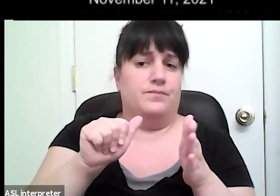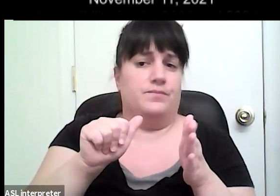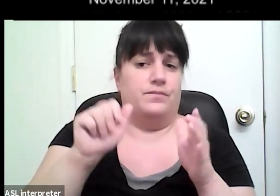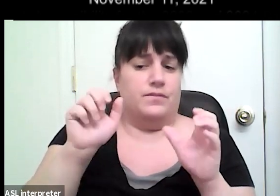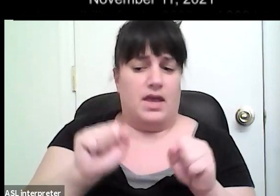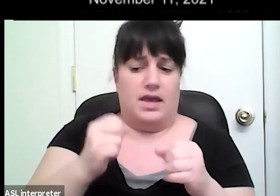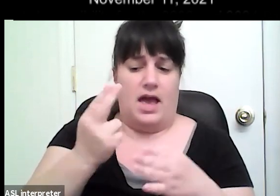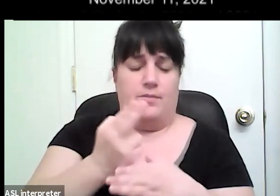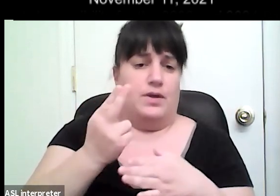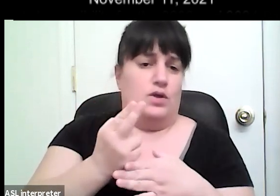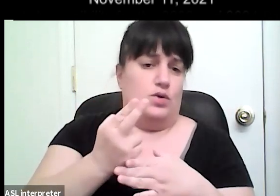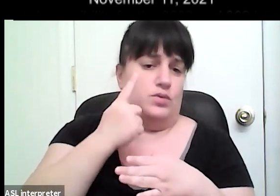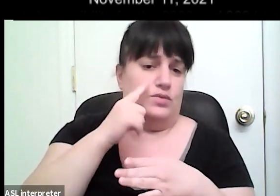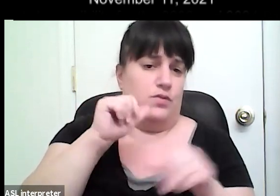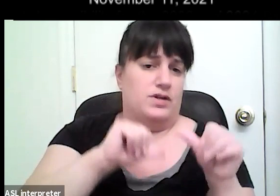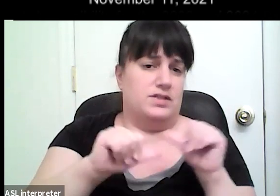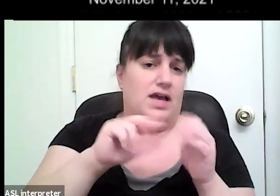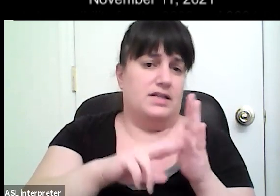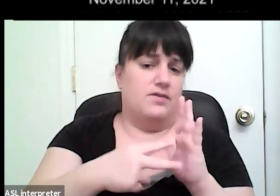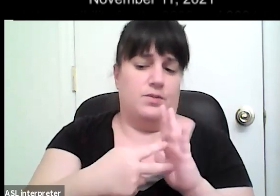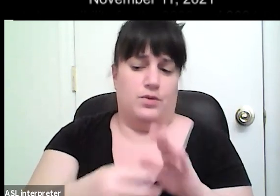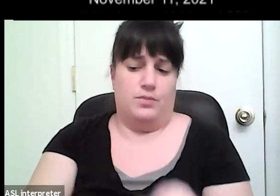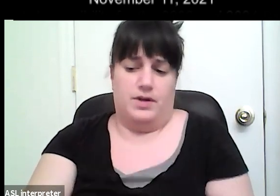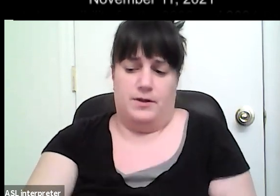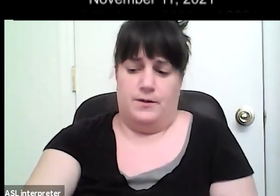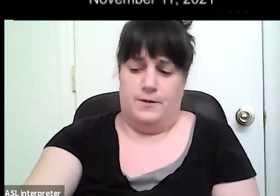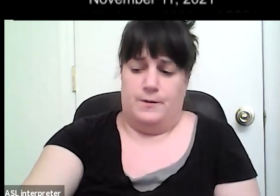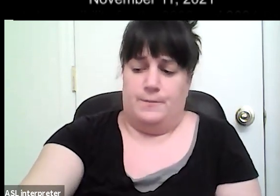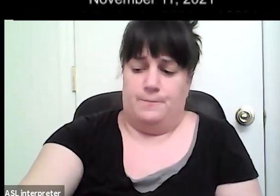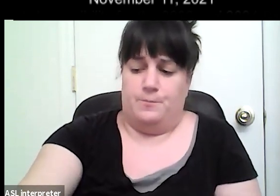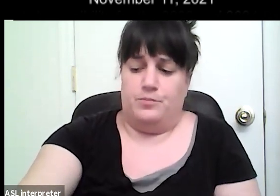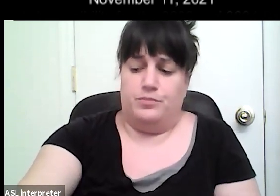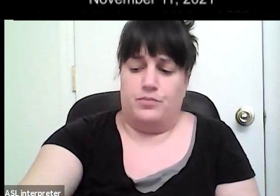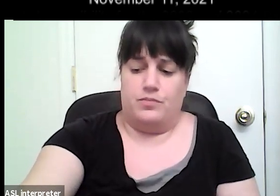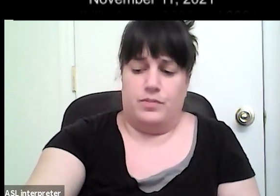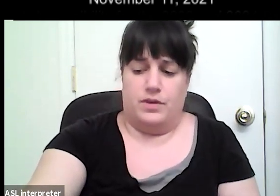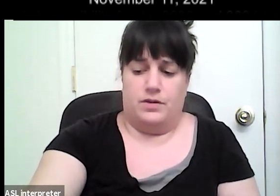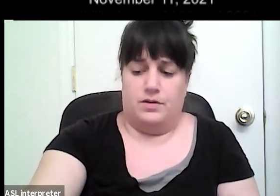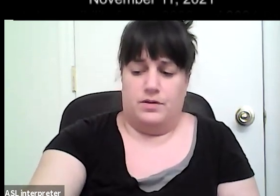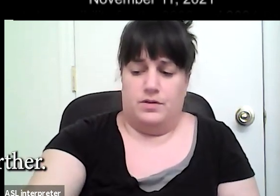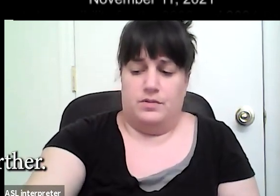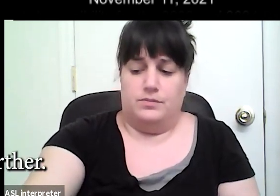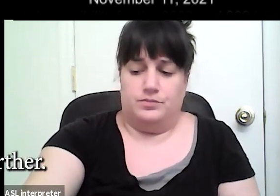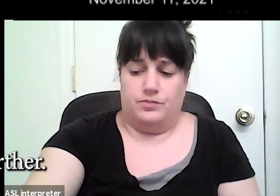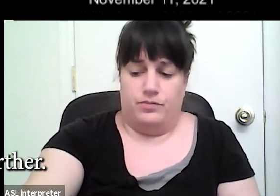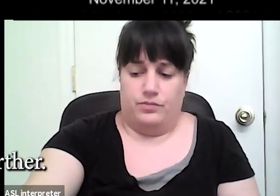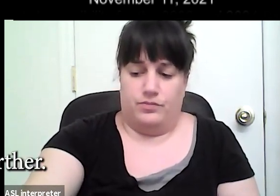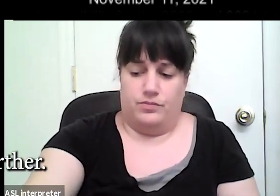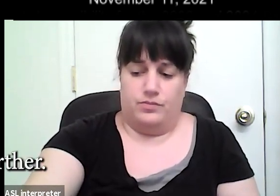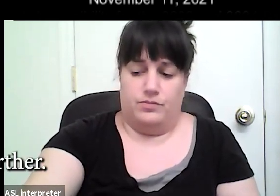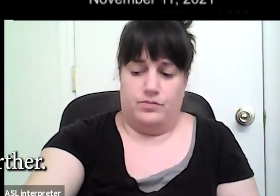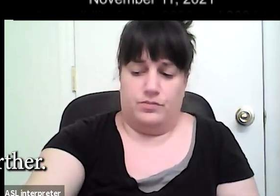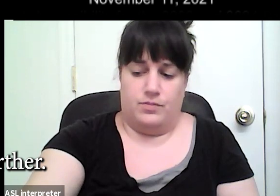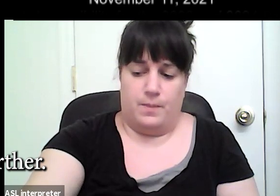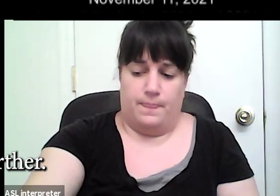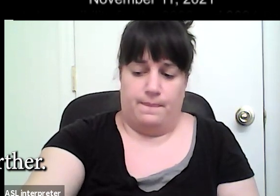be used basically for scientific purposes. So on my journey, I continued on. Slide 12.